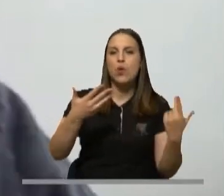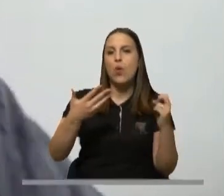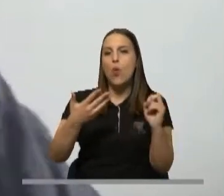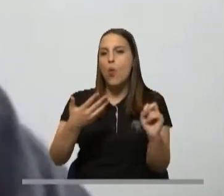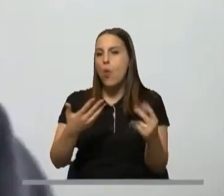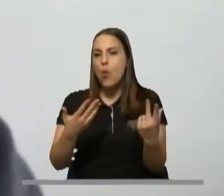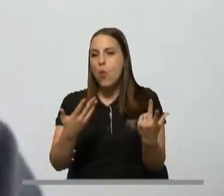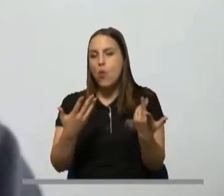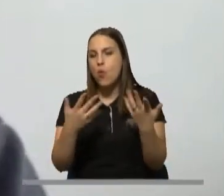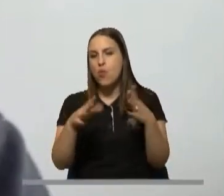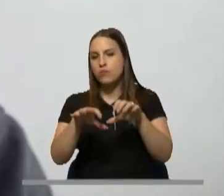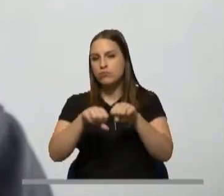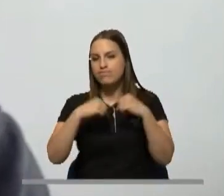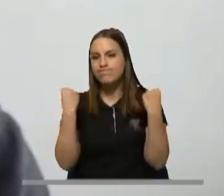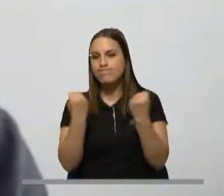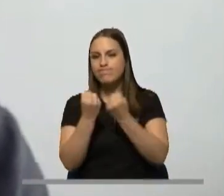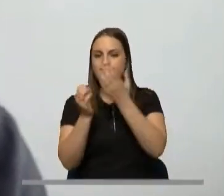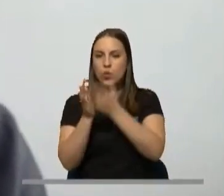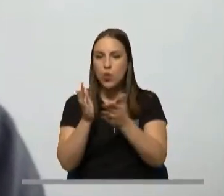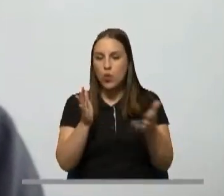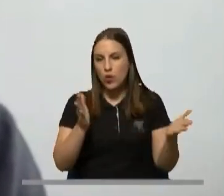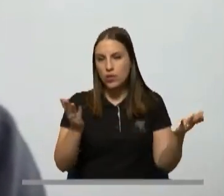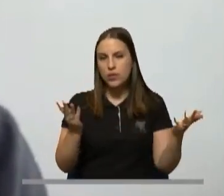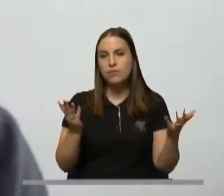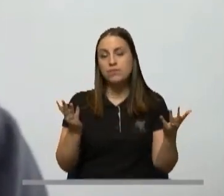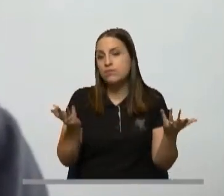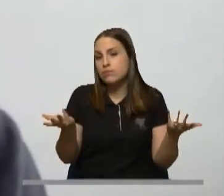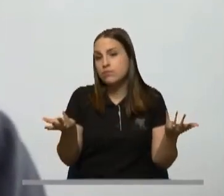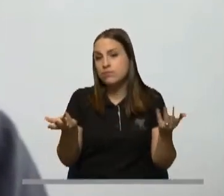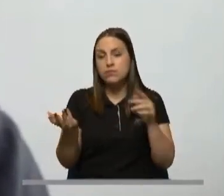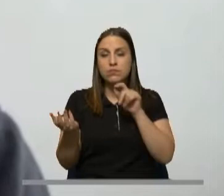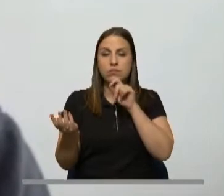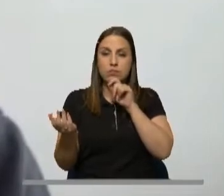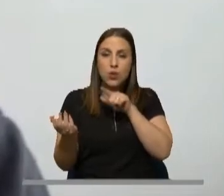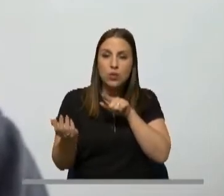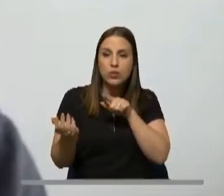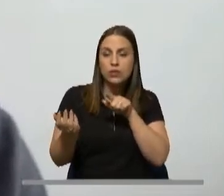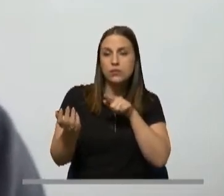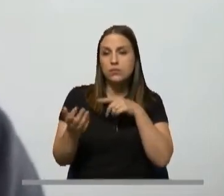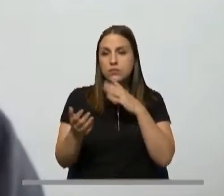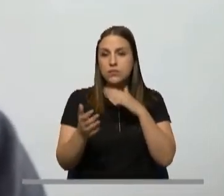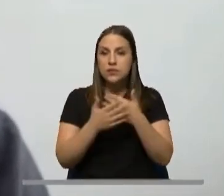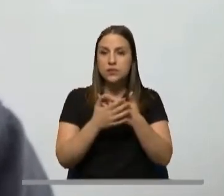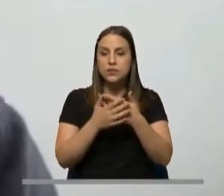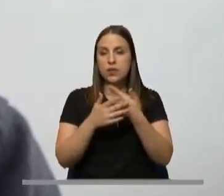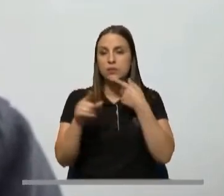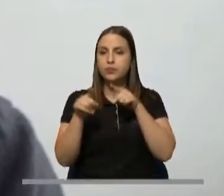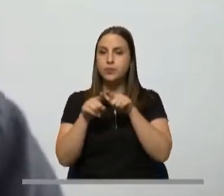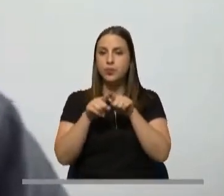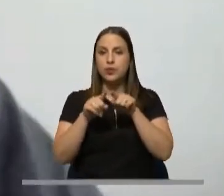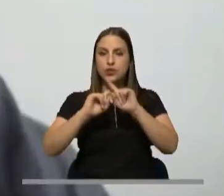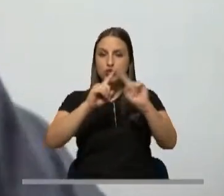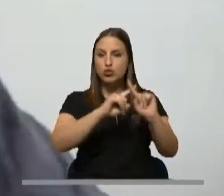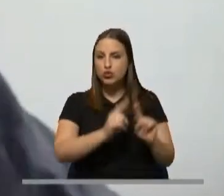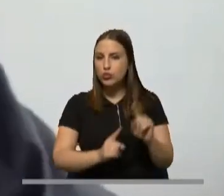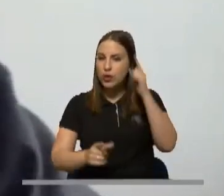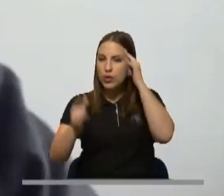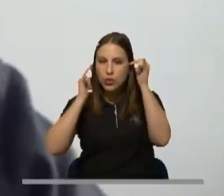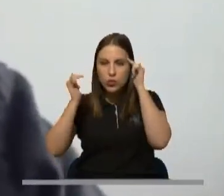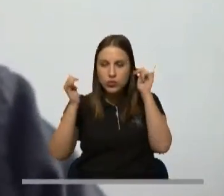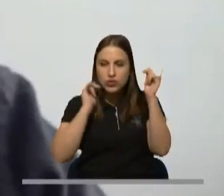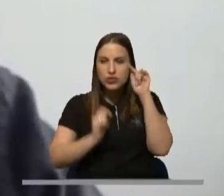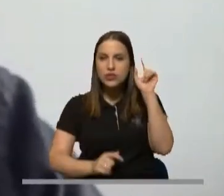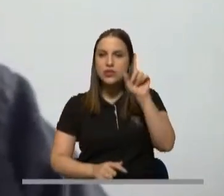of social order, seem more promising than the old politics, ideological and